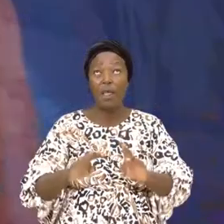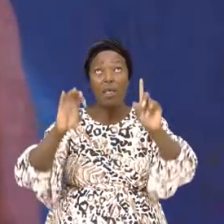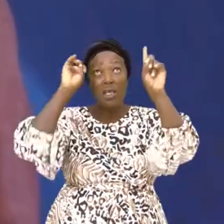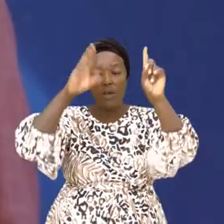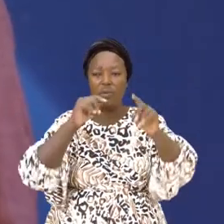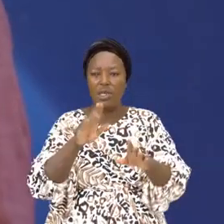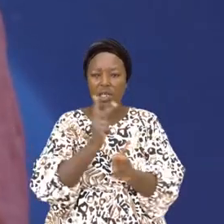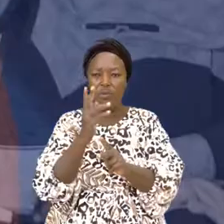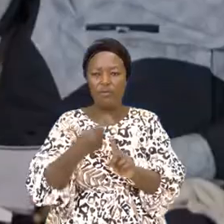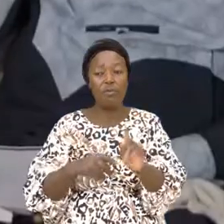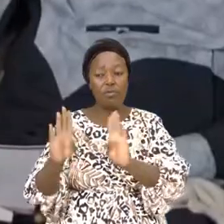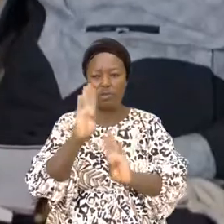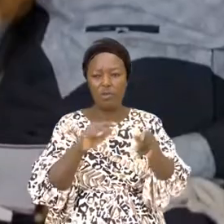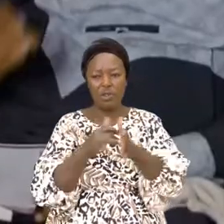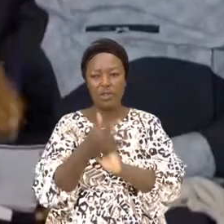from trouble.